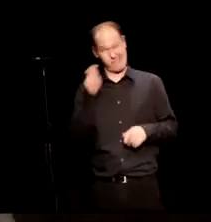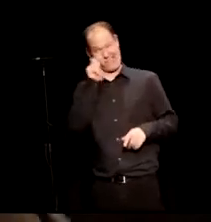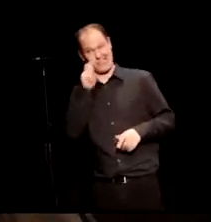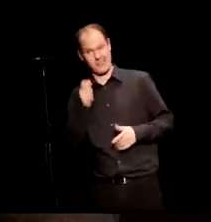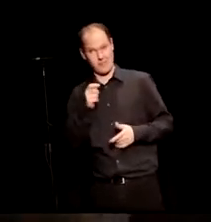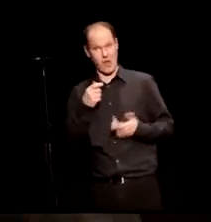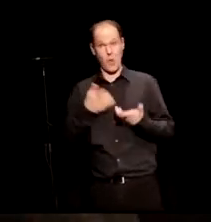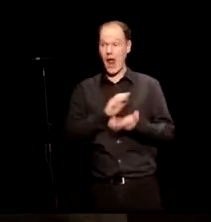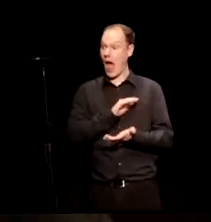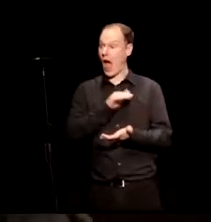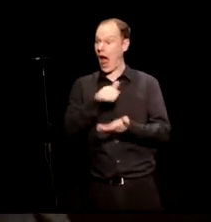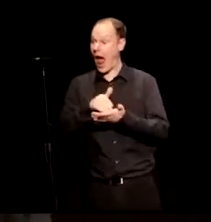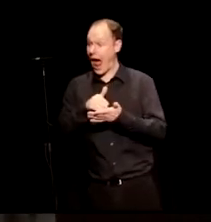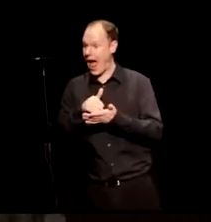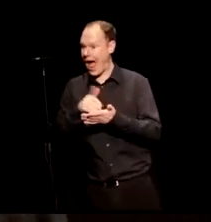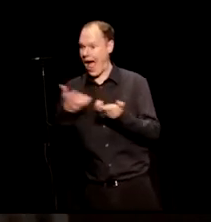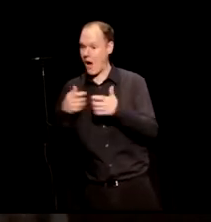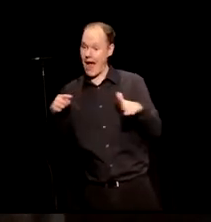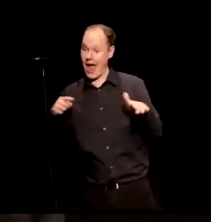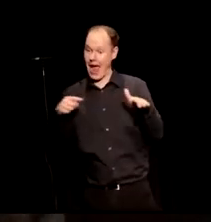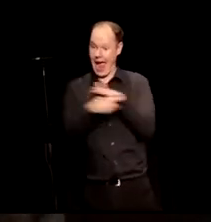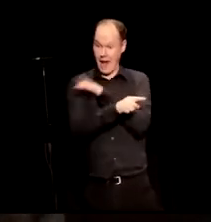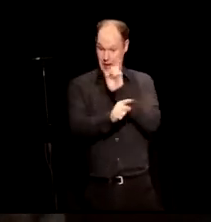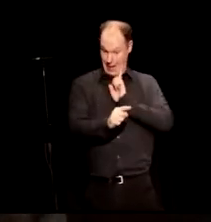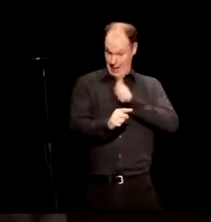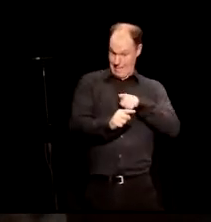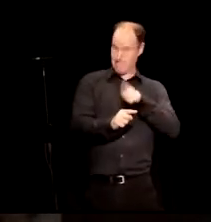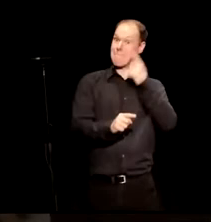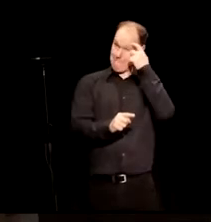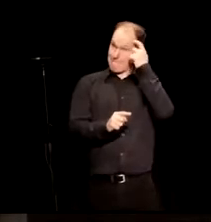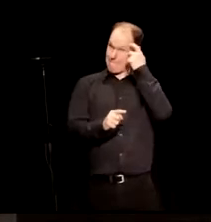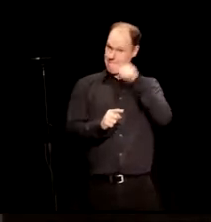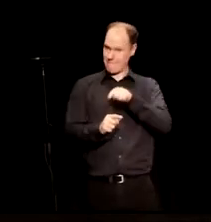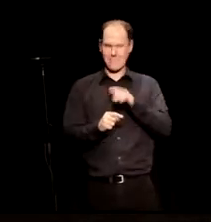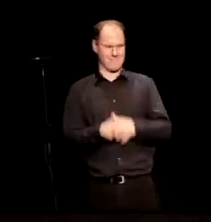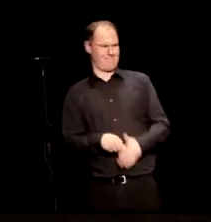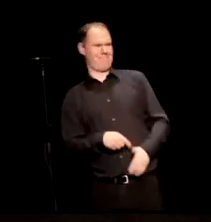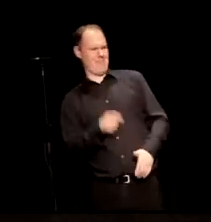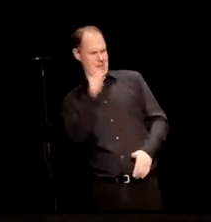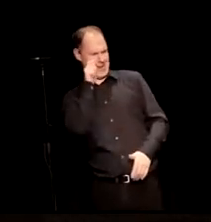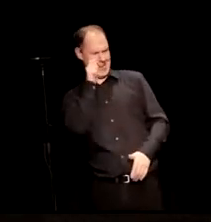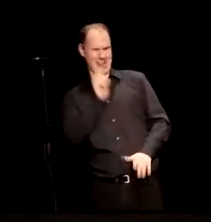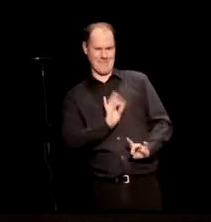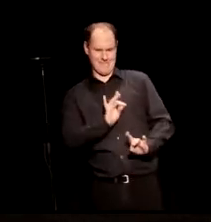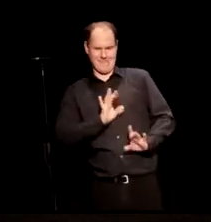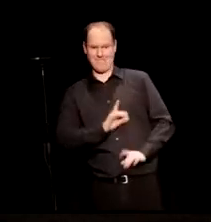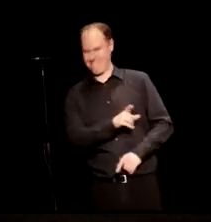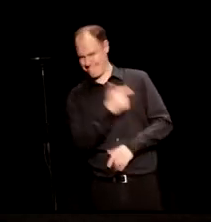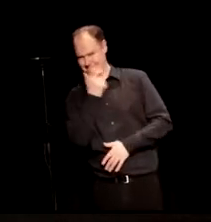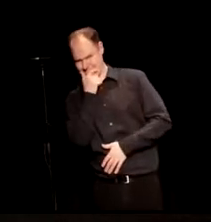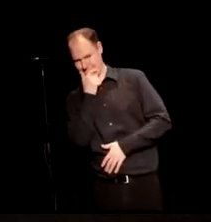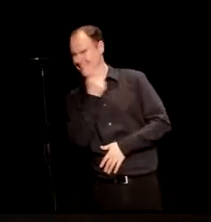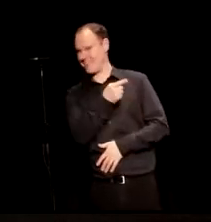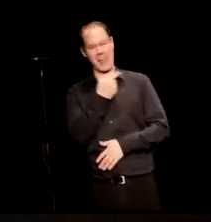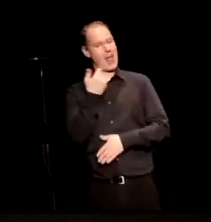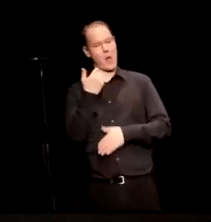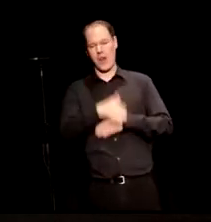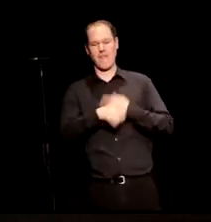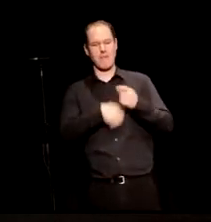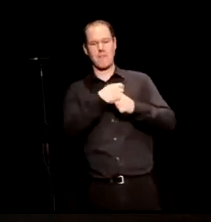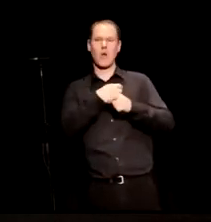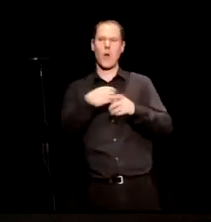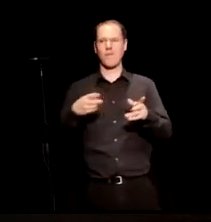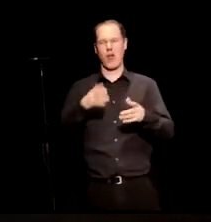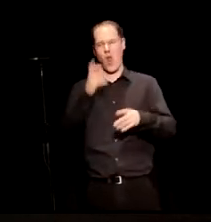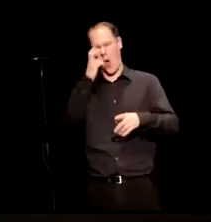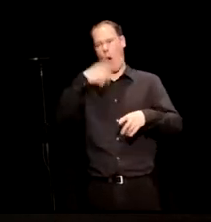we gonna get out of town. You're just as much of a detective as you're ever gonna be. I can see now you'll never be Nick Carter, an